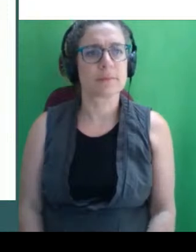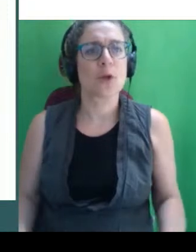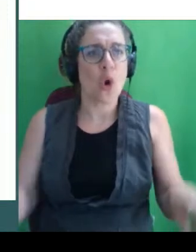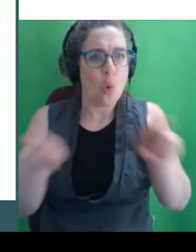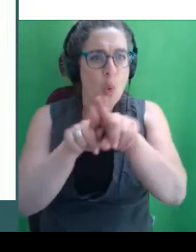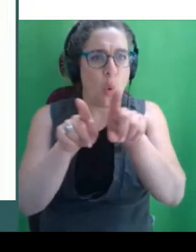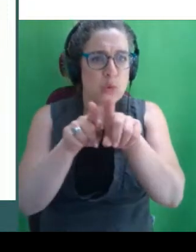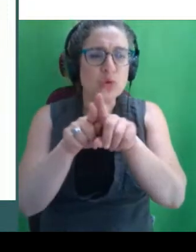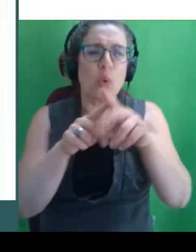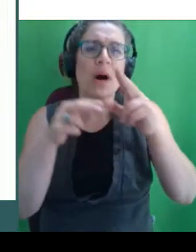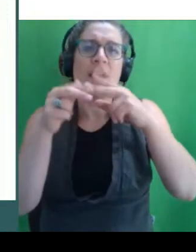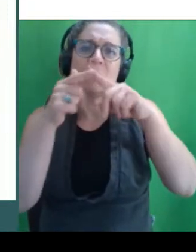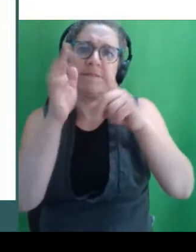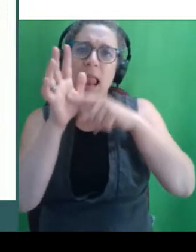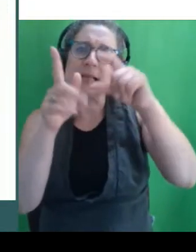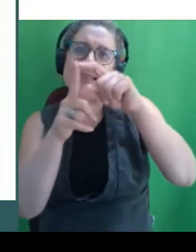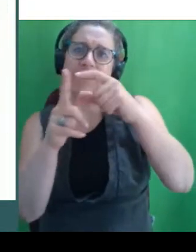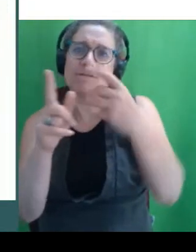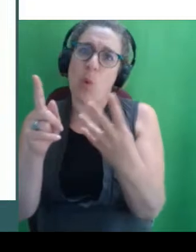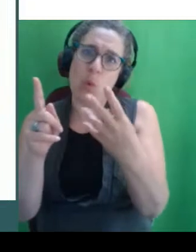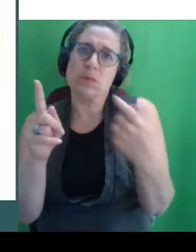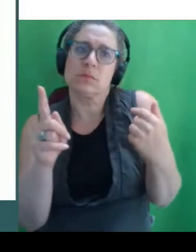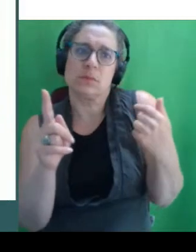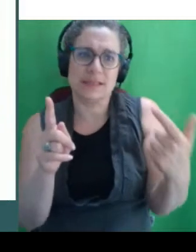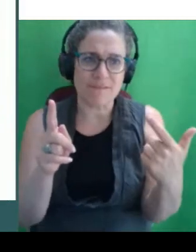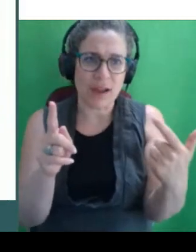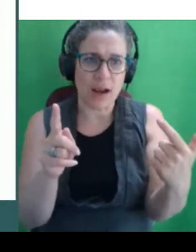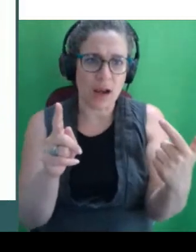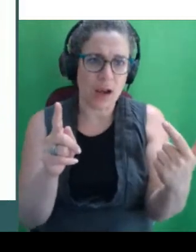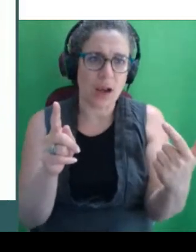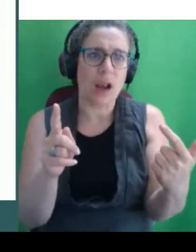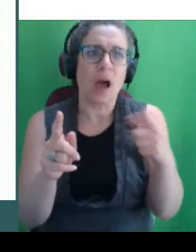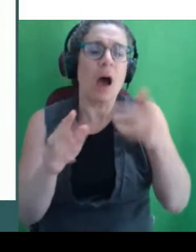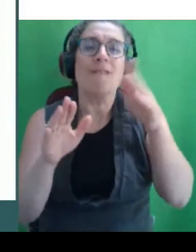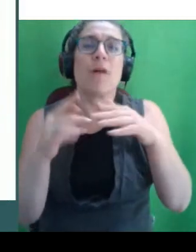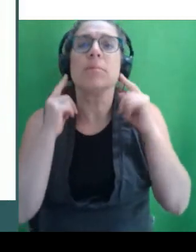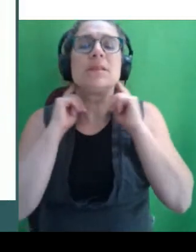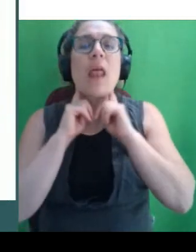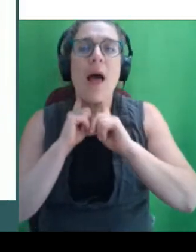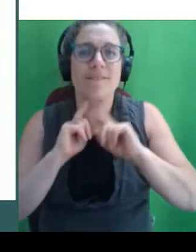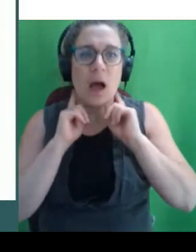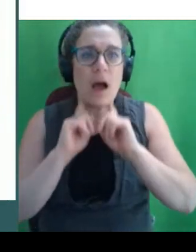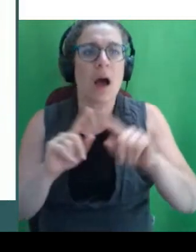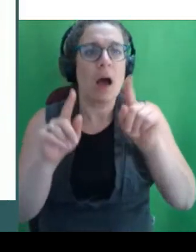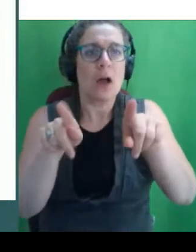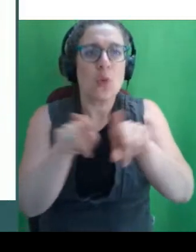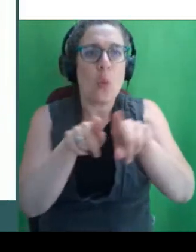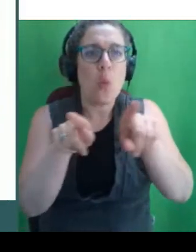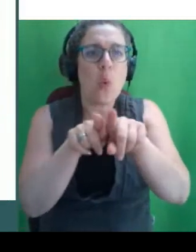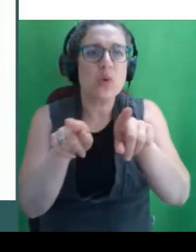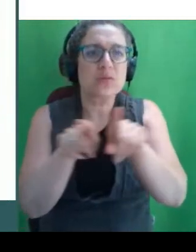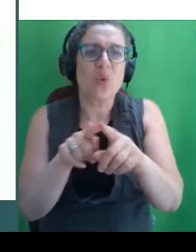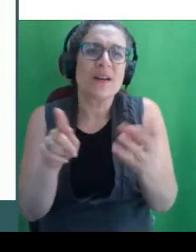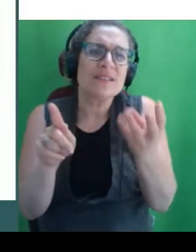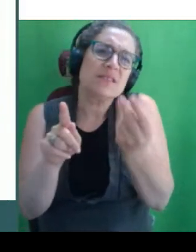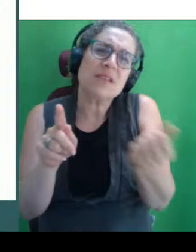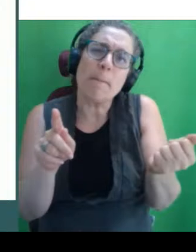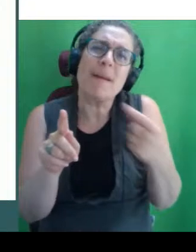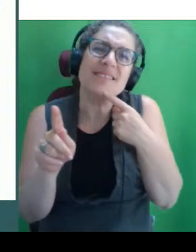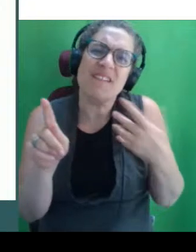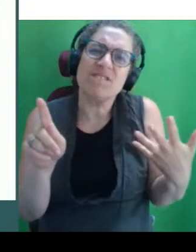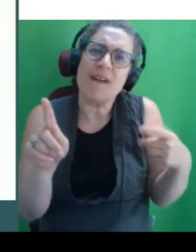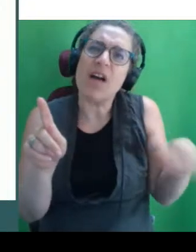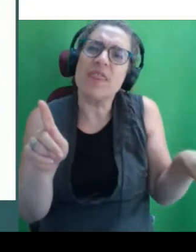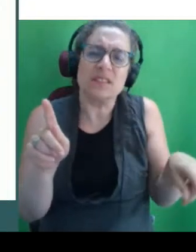FeLD7, predominantly from the saliva, and then there's a minority that is a